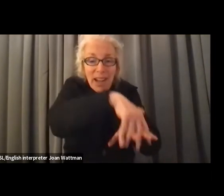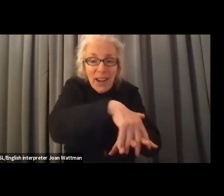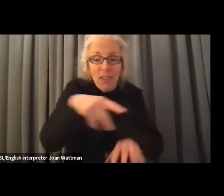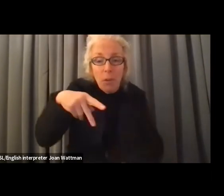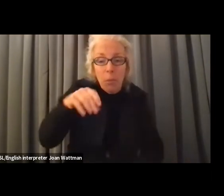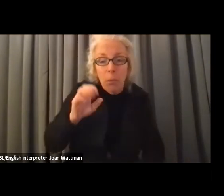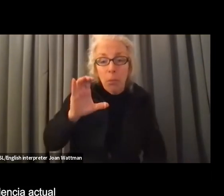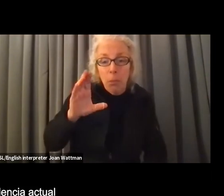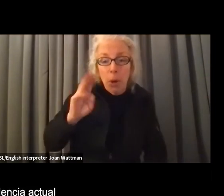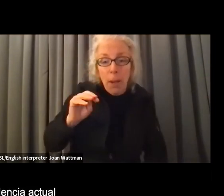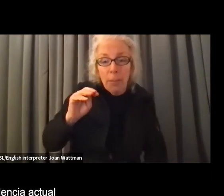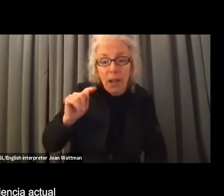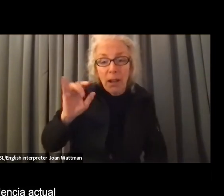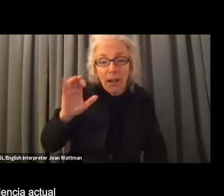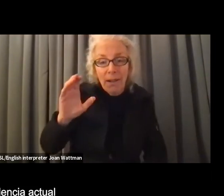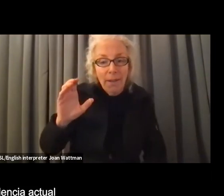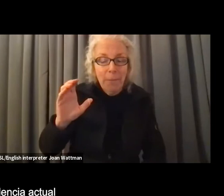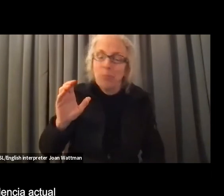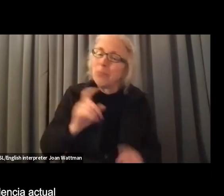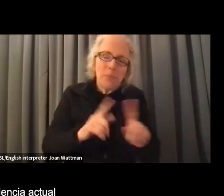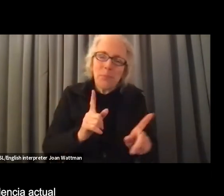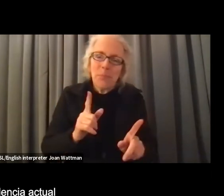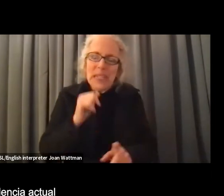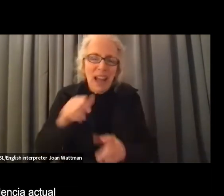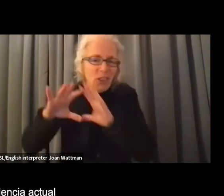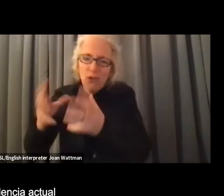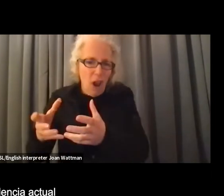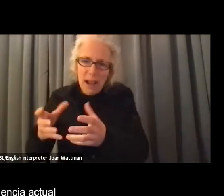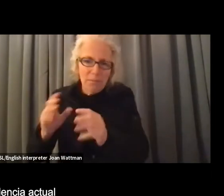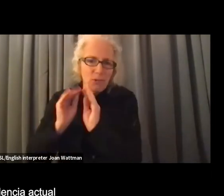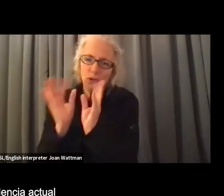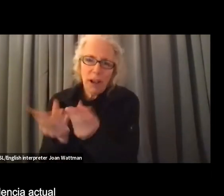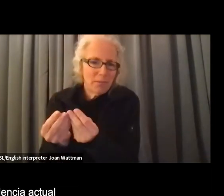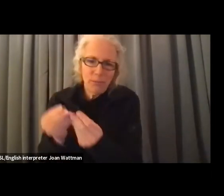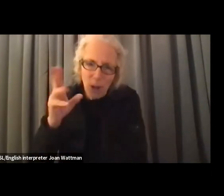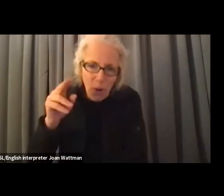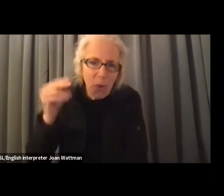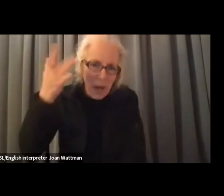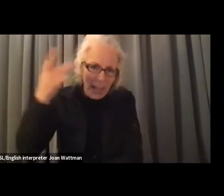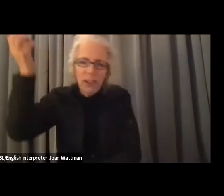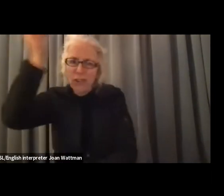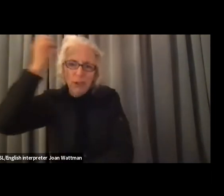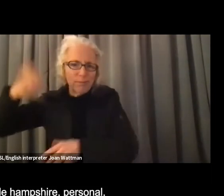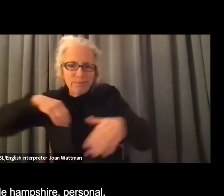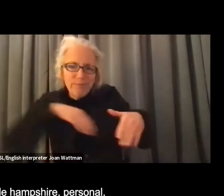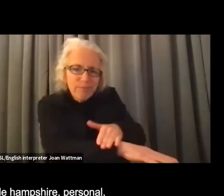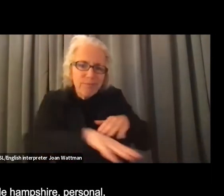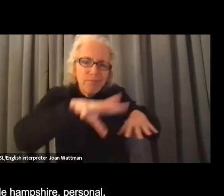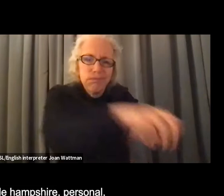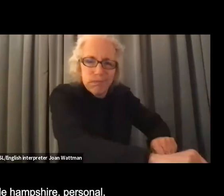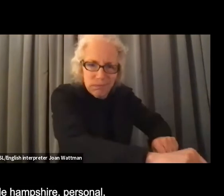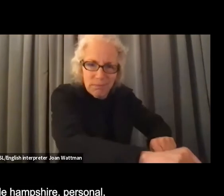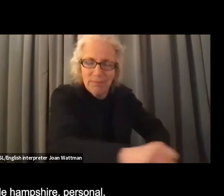tribe are no longer here because of the ongoing violence at the hands of European colonization. Welcome